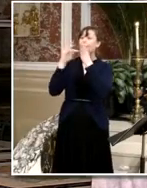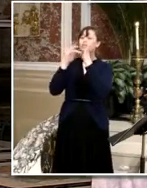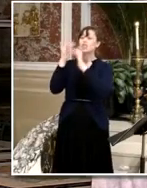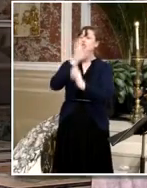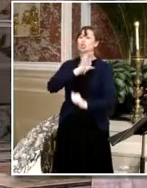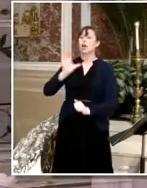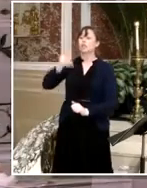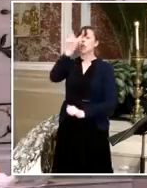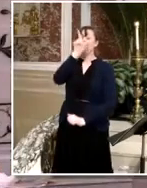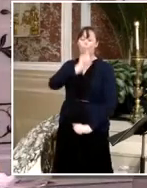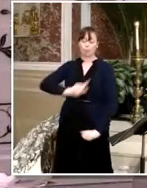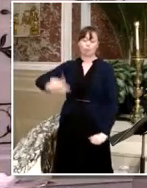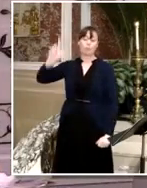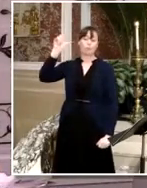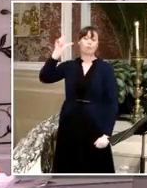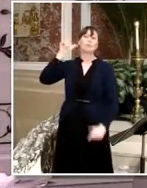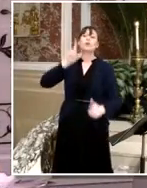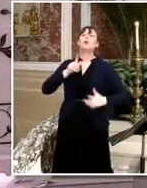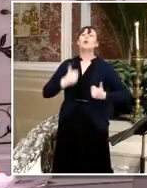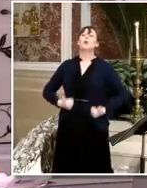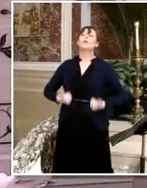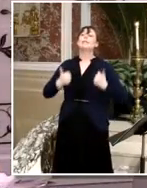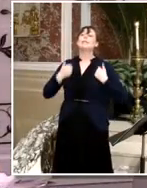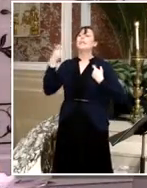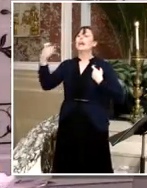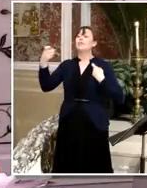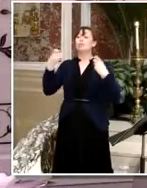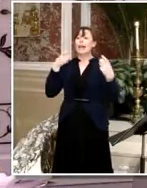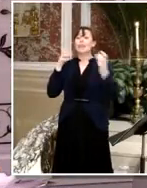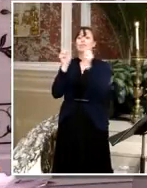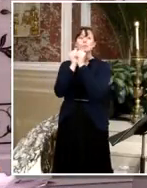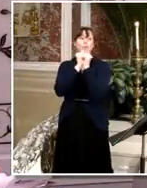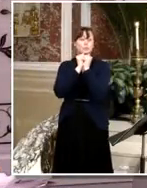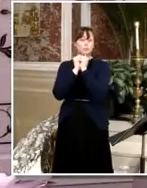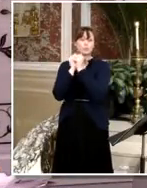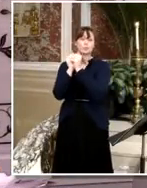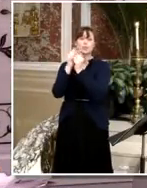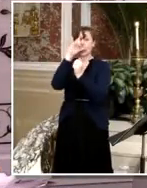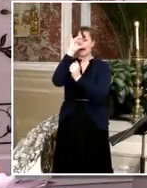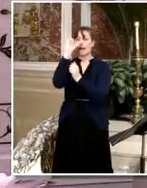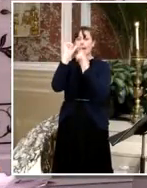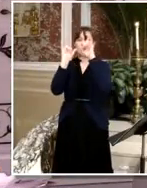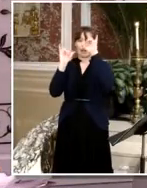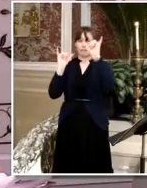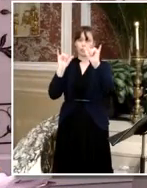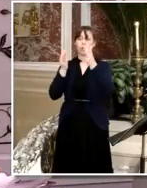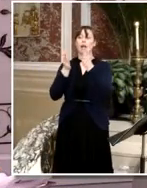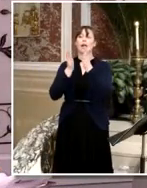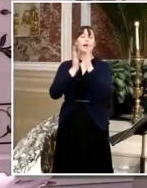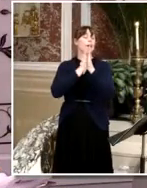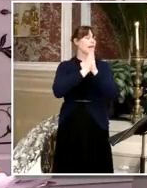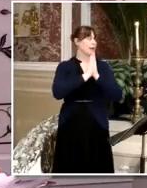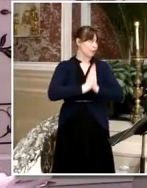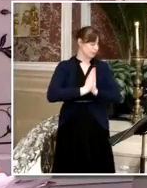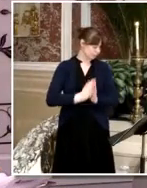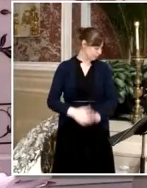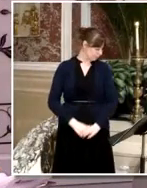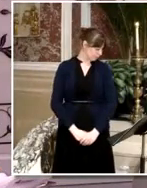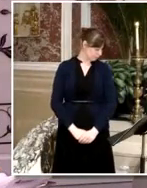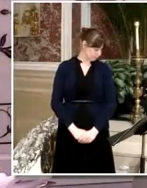Christ our Lord, who lives and reigns with you forever and ever.